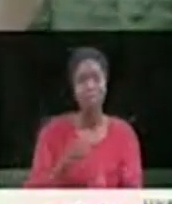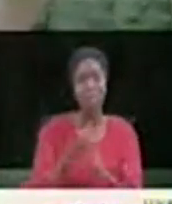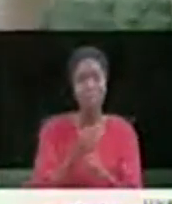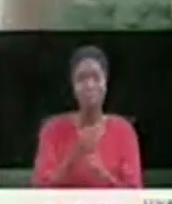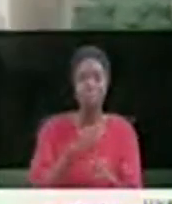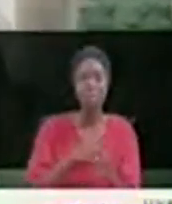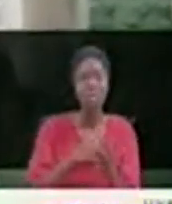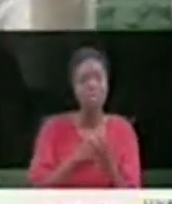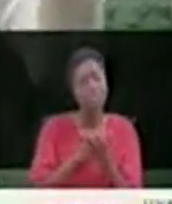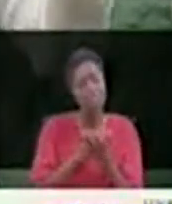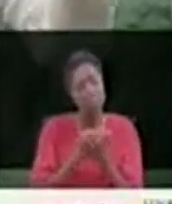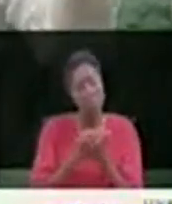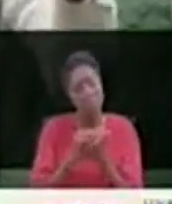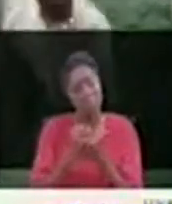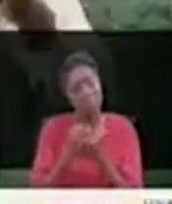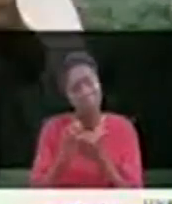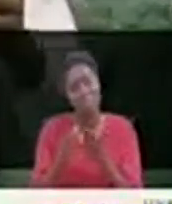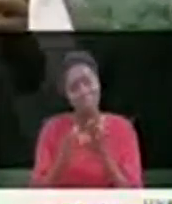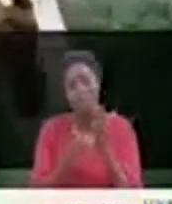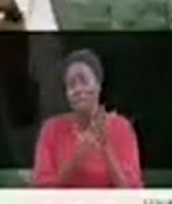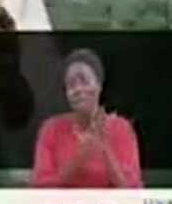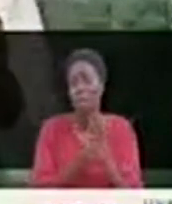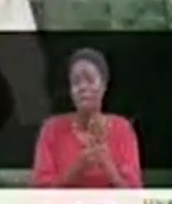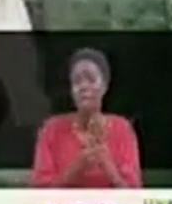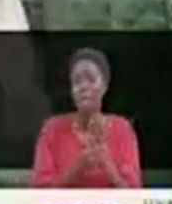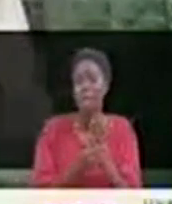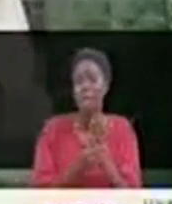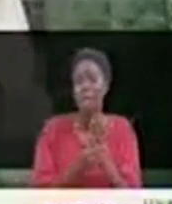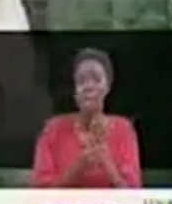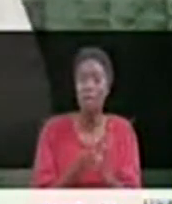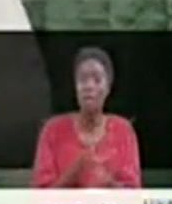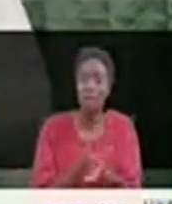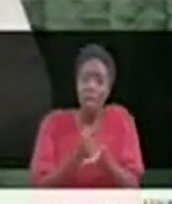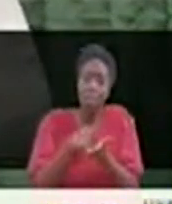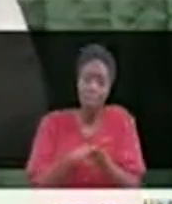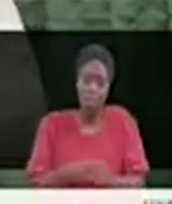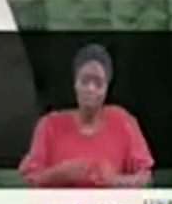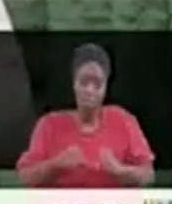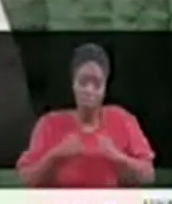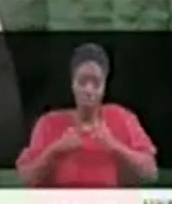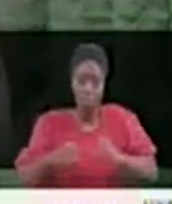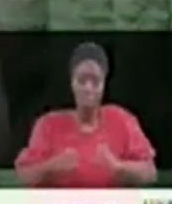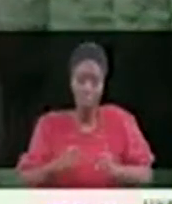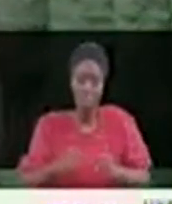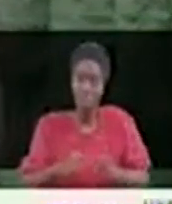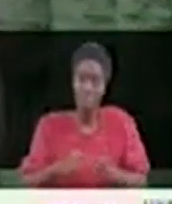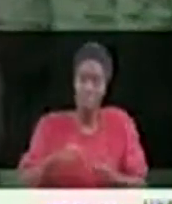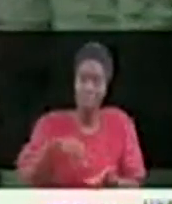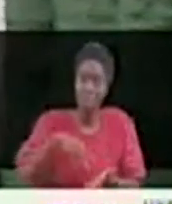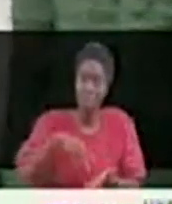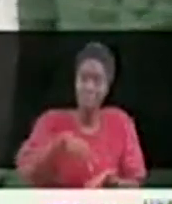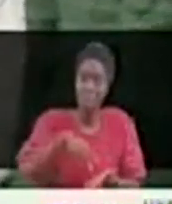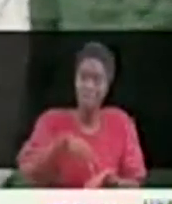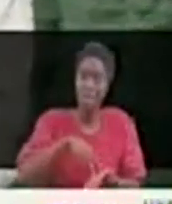Hold my failing hand, help me firm to